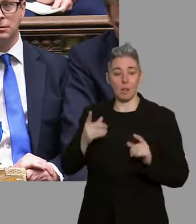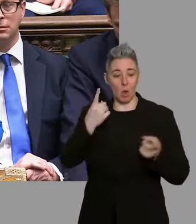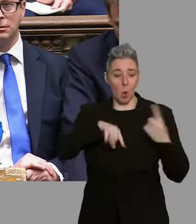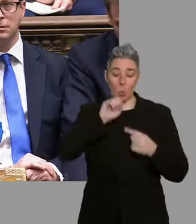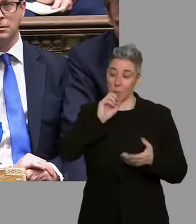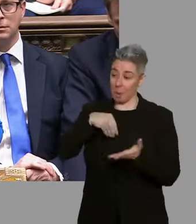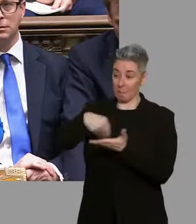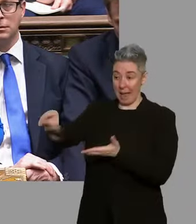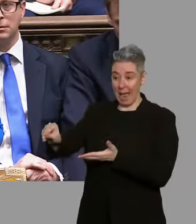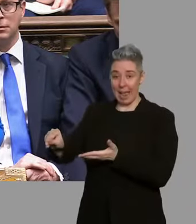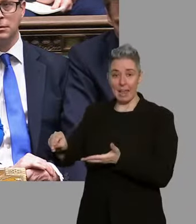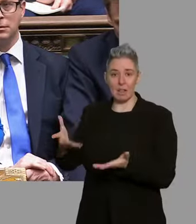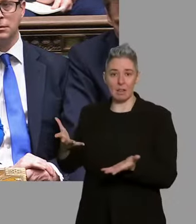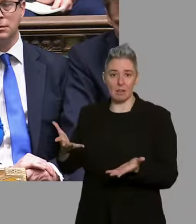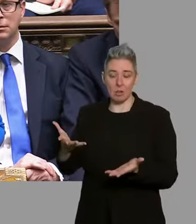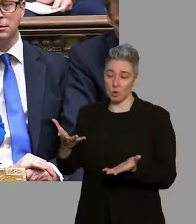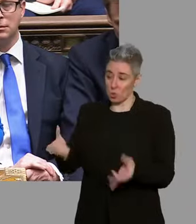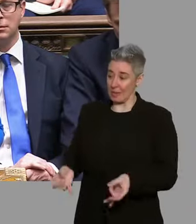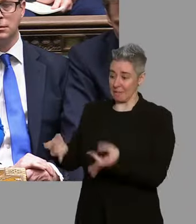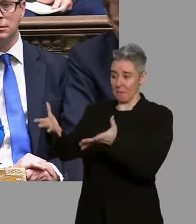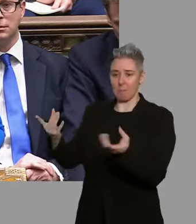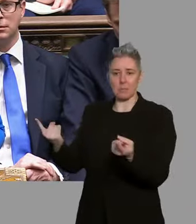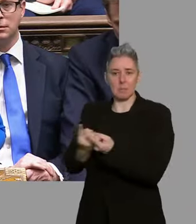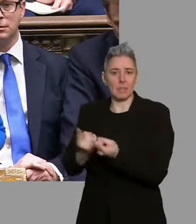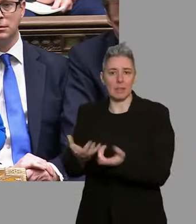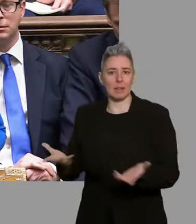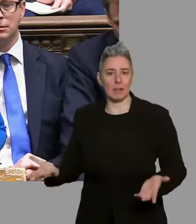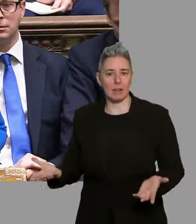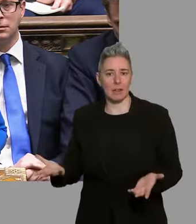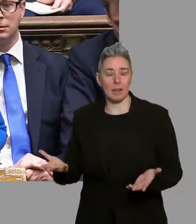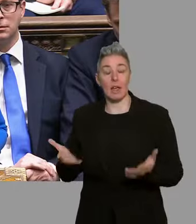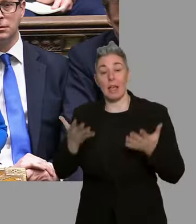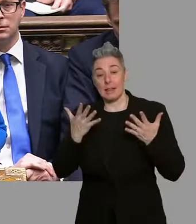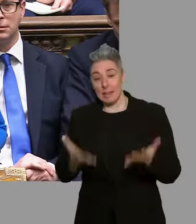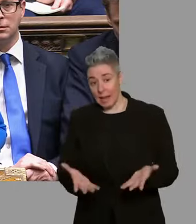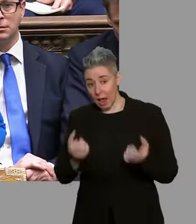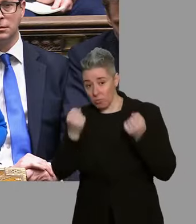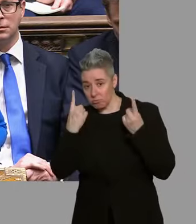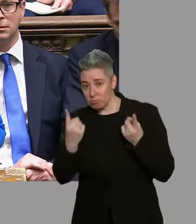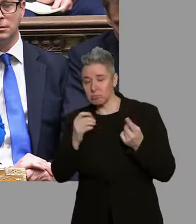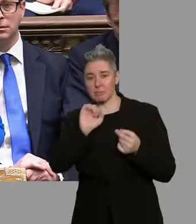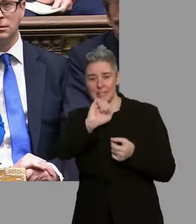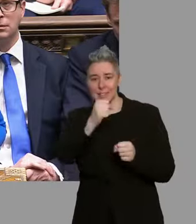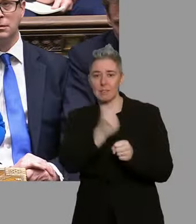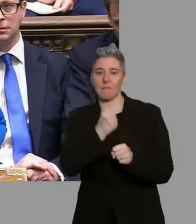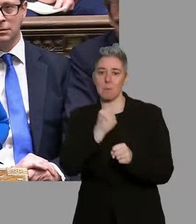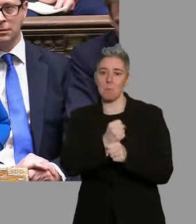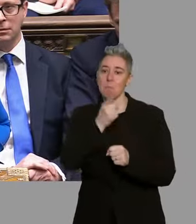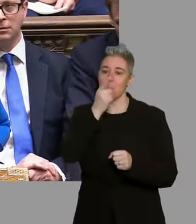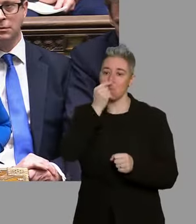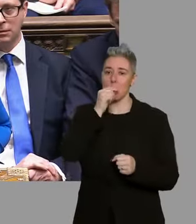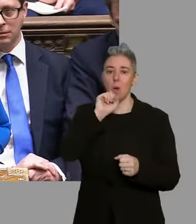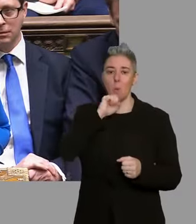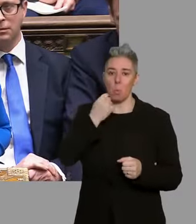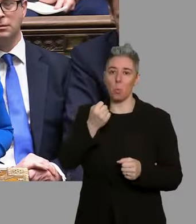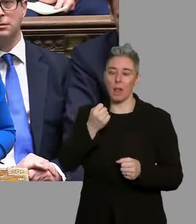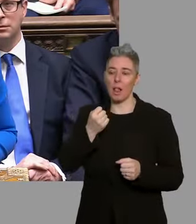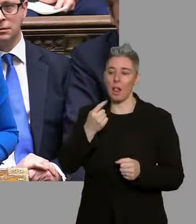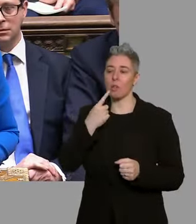Now it turns out his government may write a cheque to compensate Jerry Adams. This is